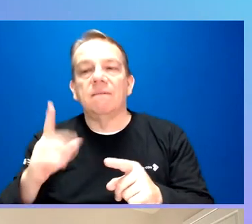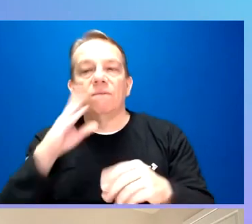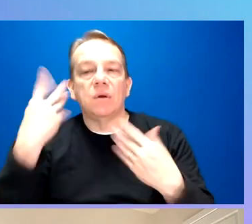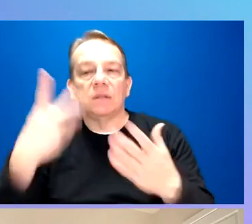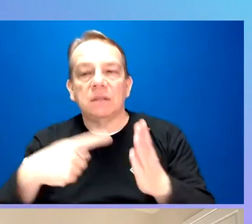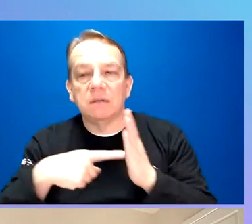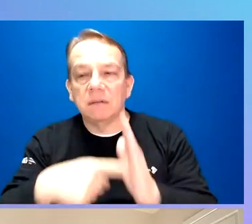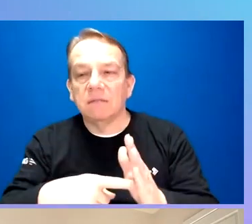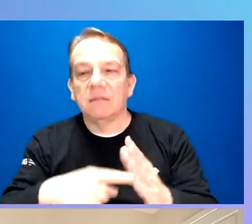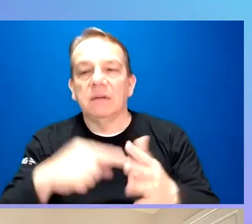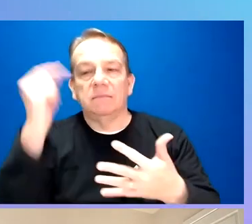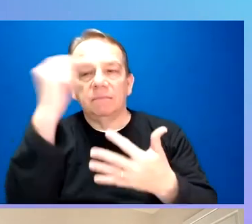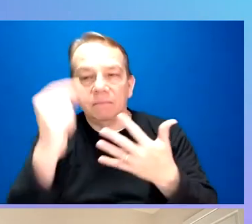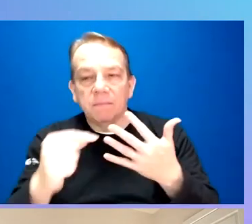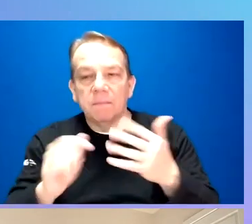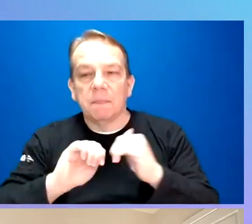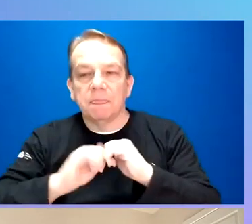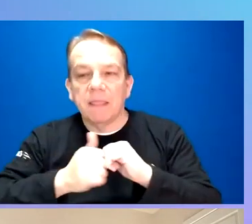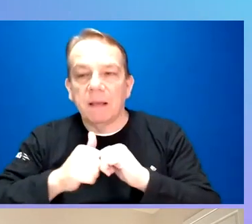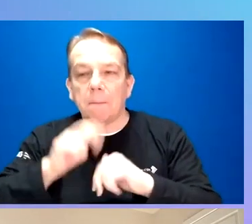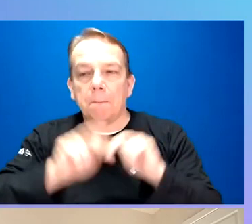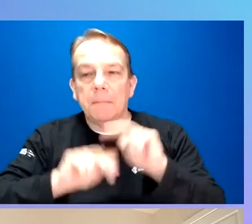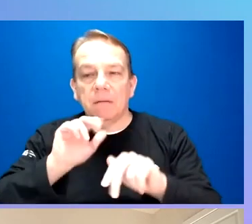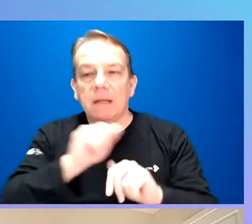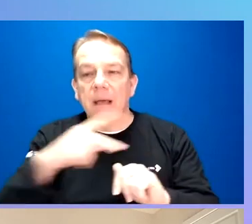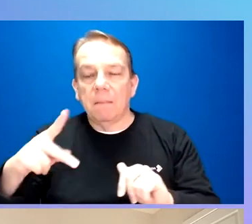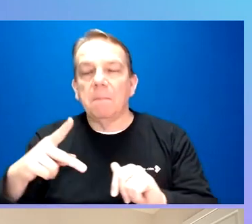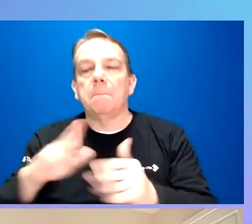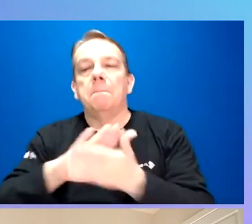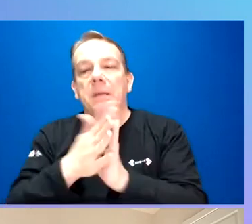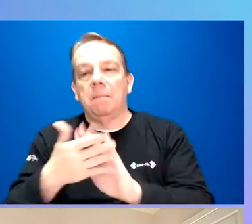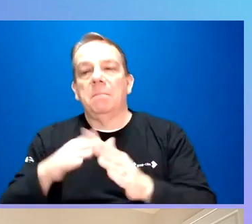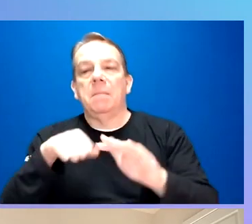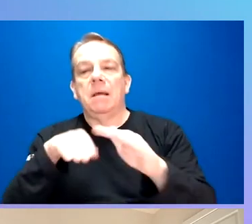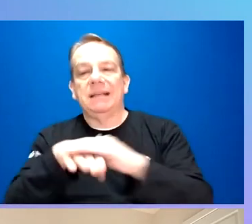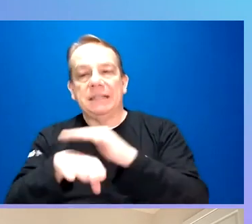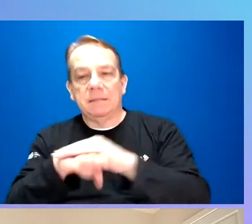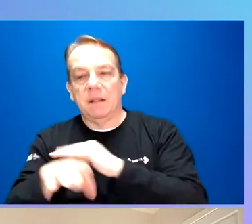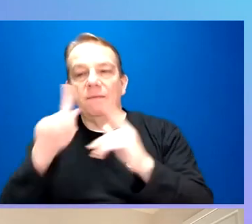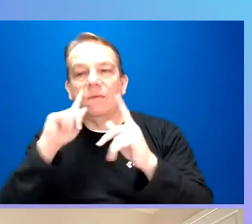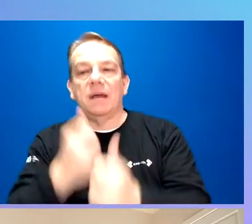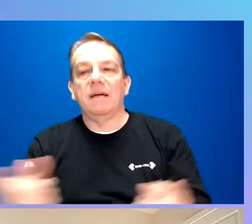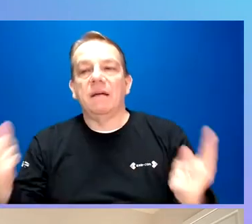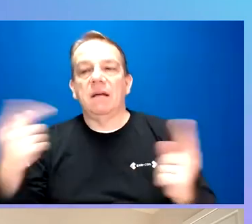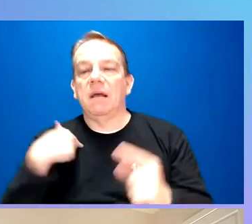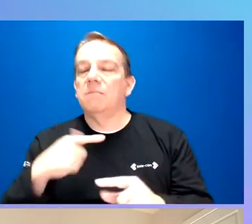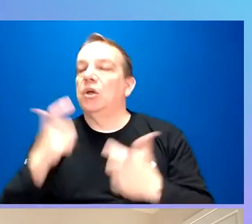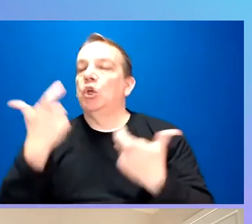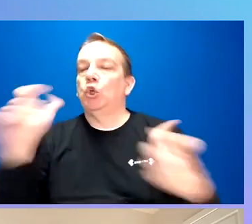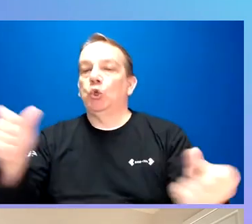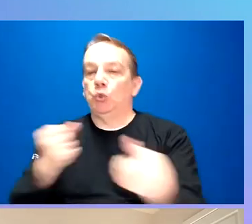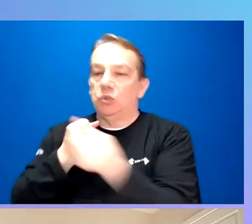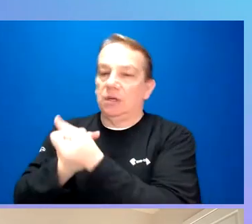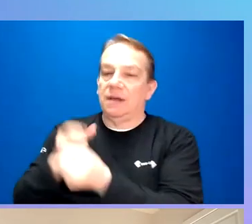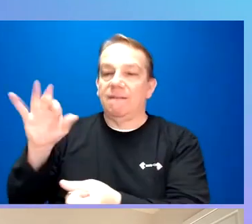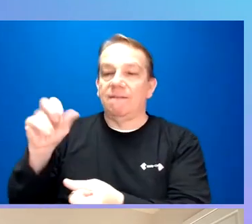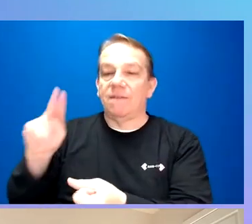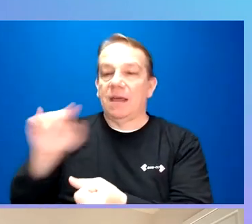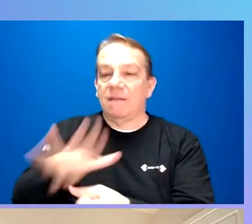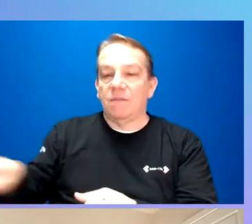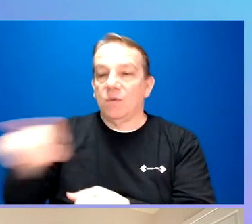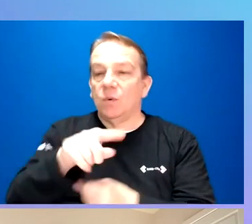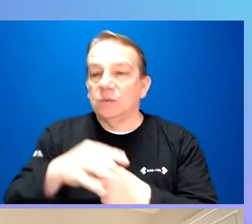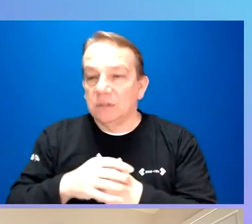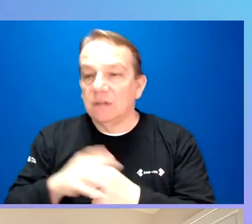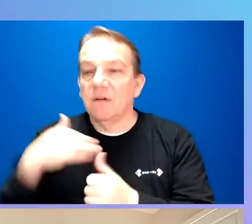numerous examples on how to make your applications accessible. um, I'm a huge fan of theirs. I